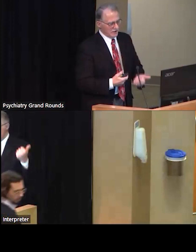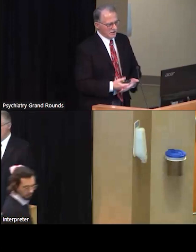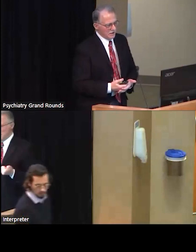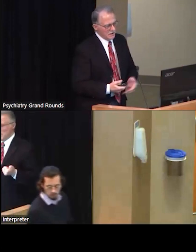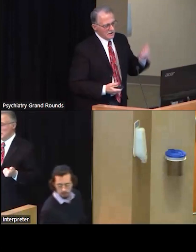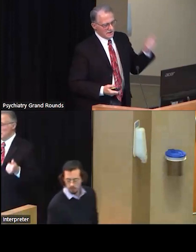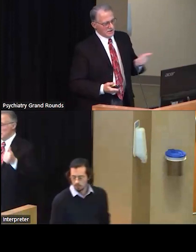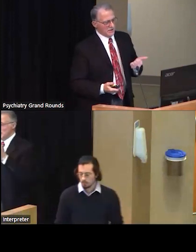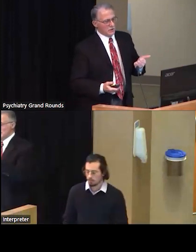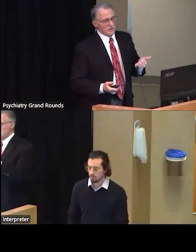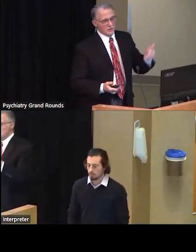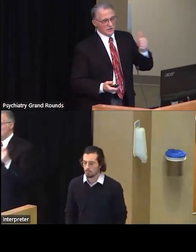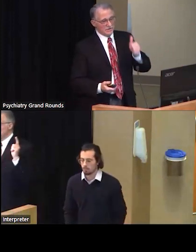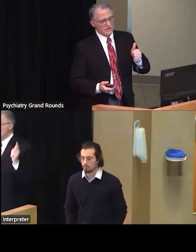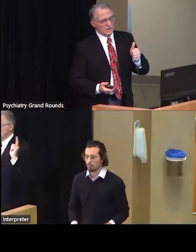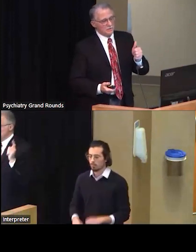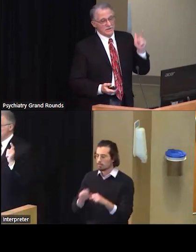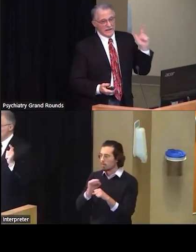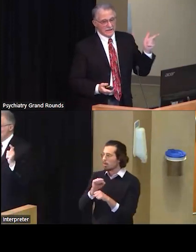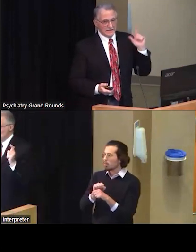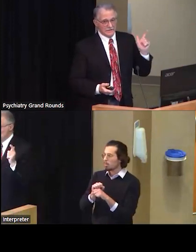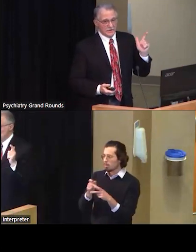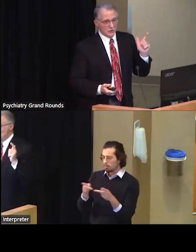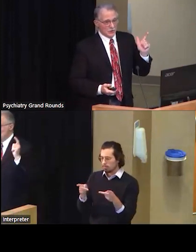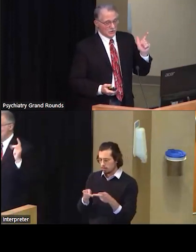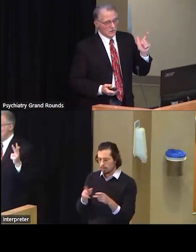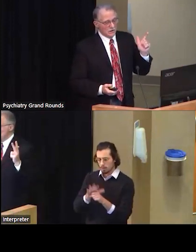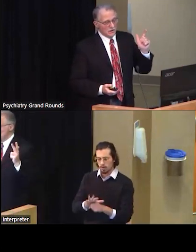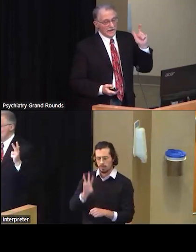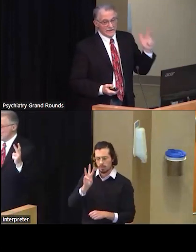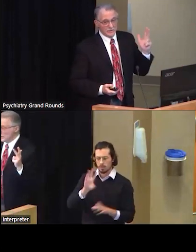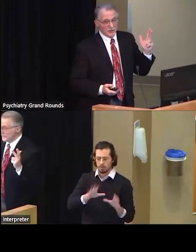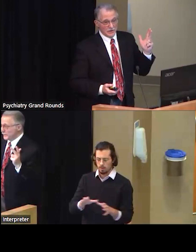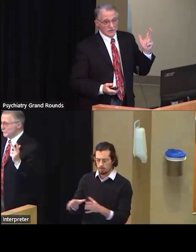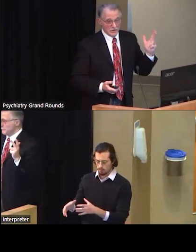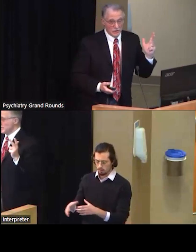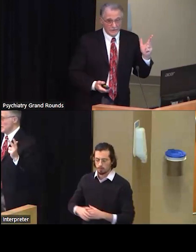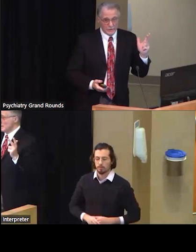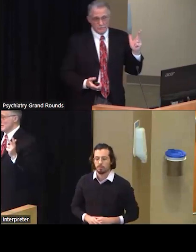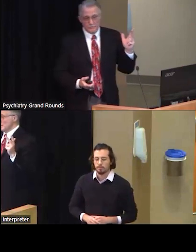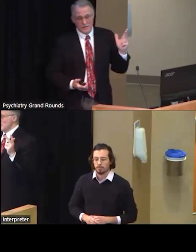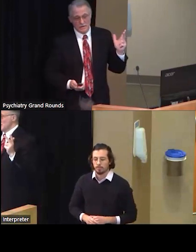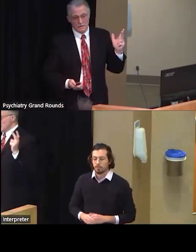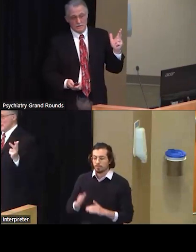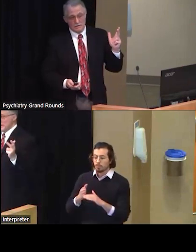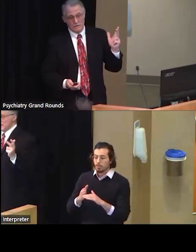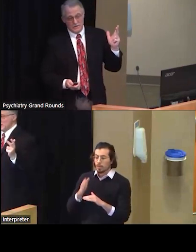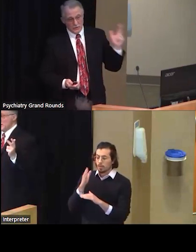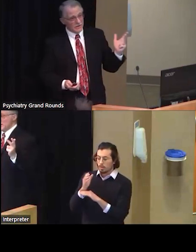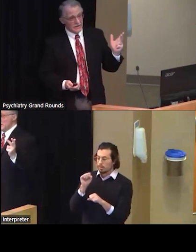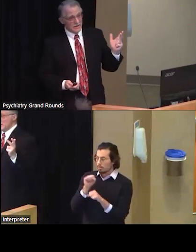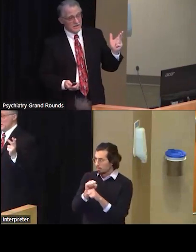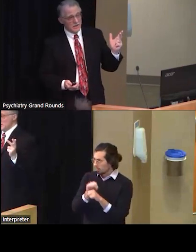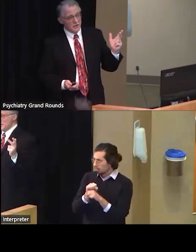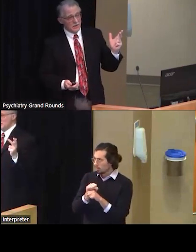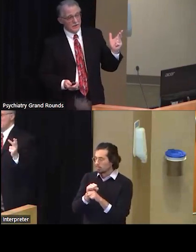organizational studies. Excessive workload, which is physical, but cognitive too, and emotional. So if you